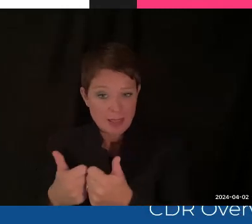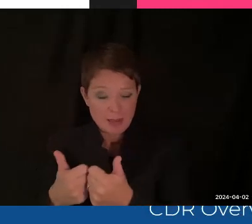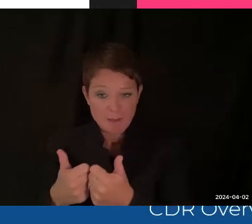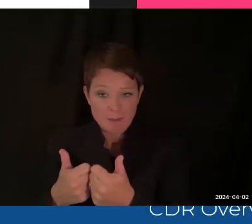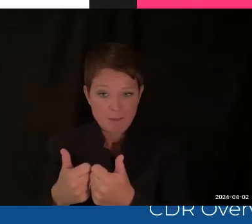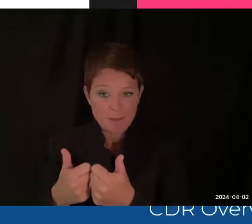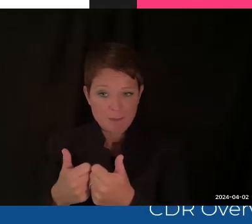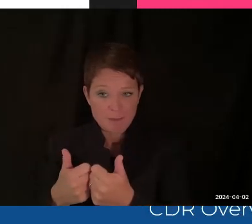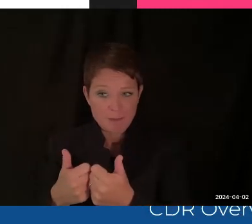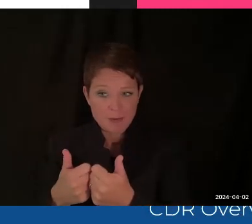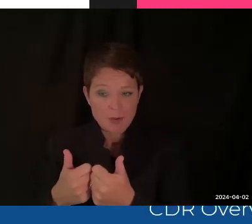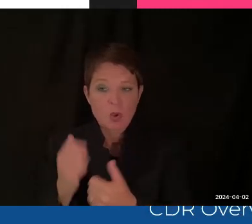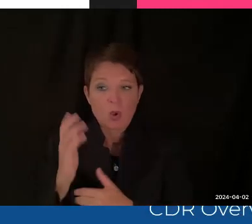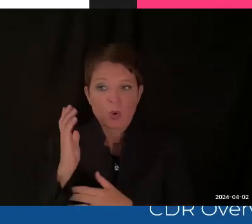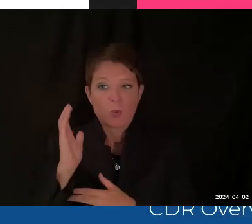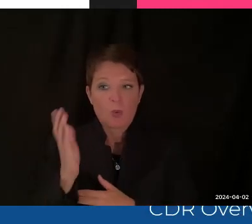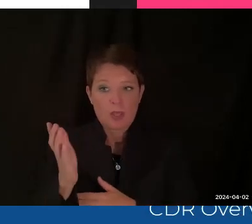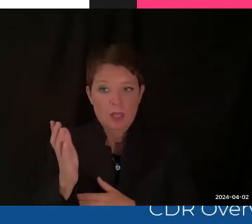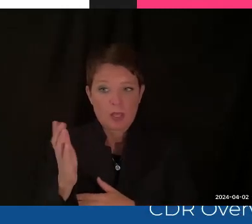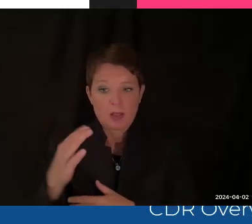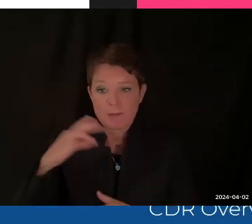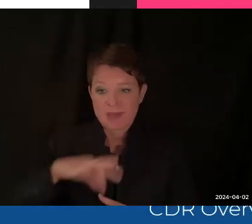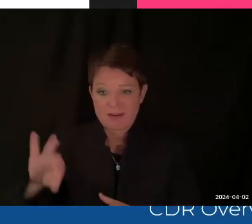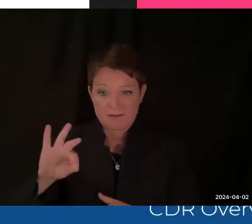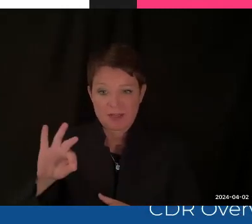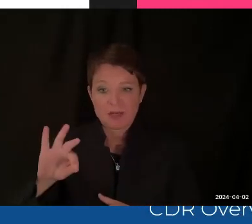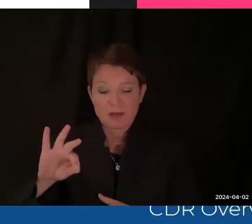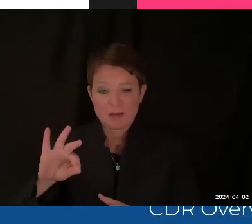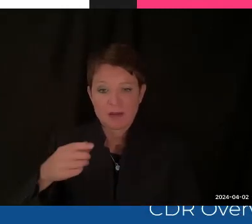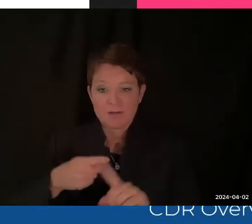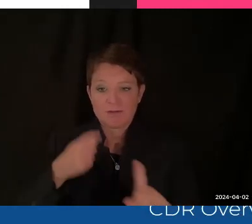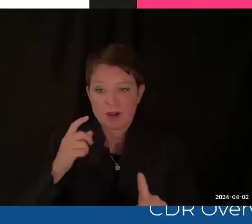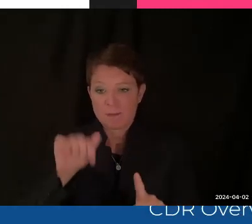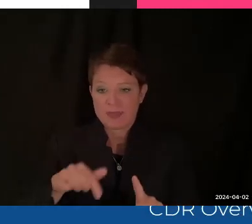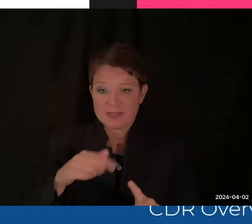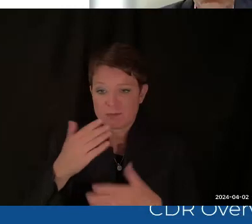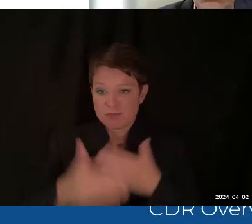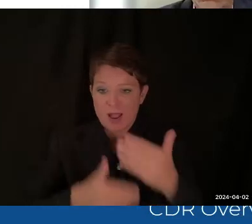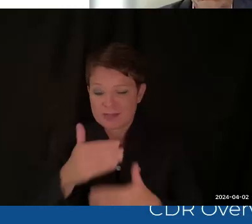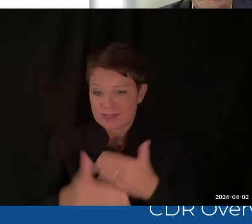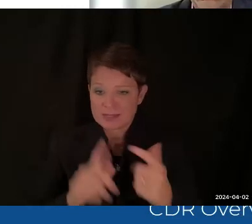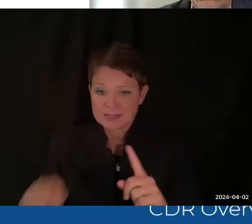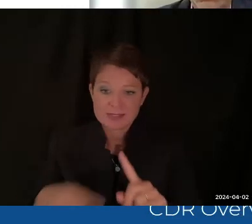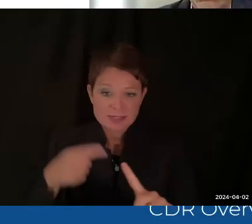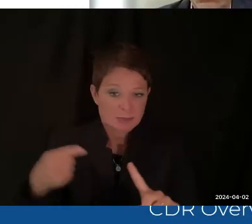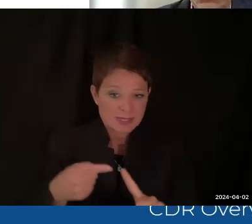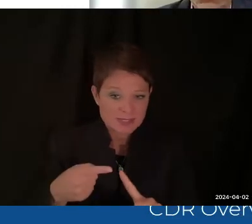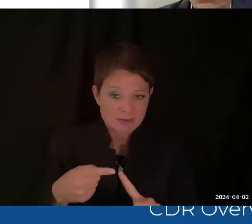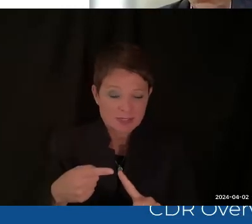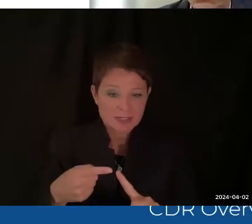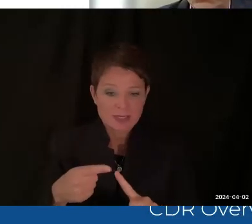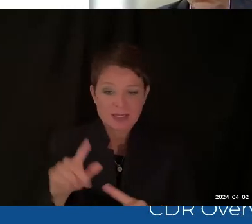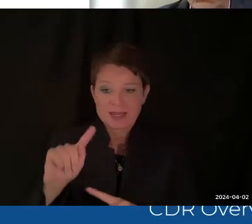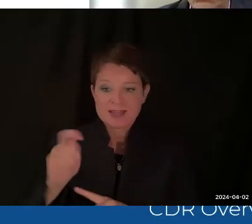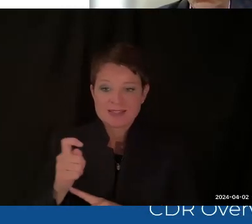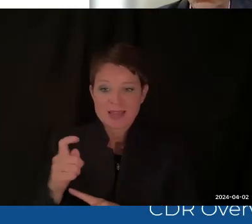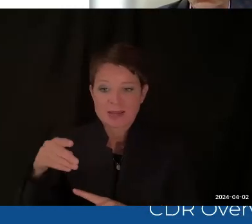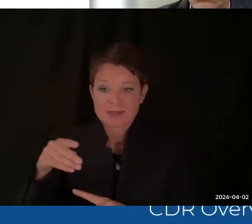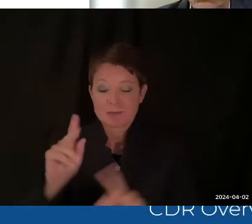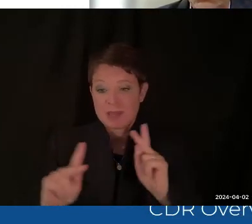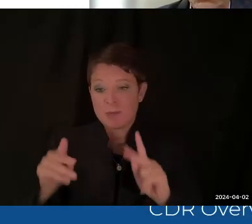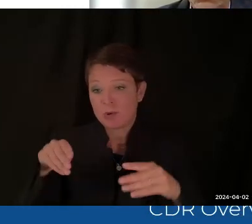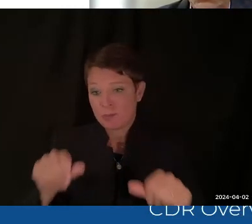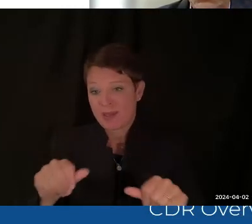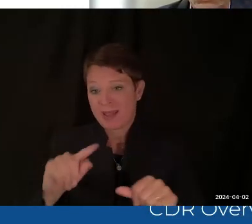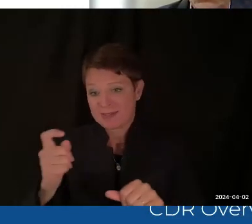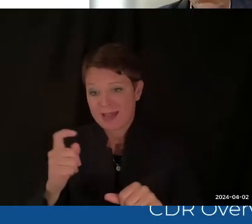or are going to benefit from this process, particularly tax-paying homeowners.